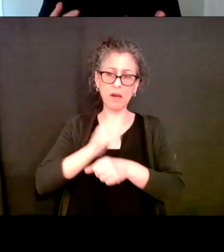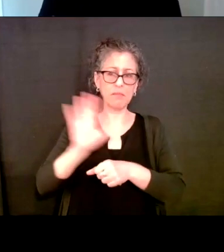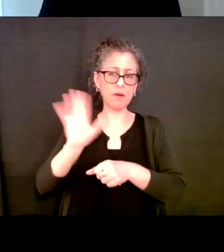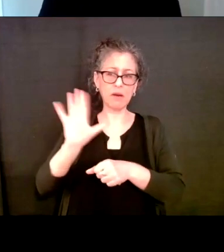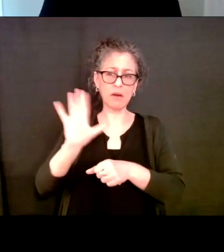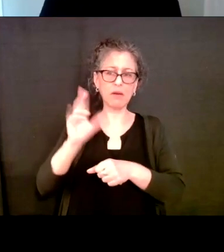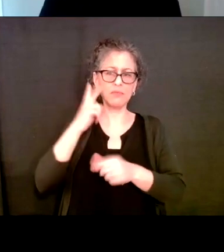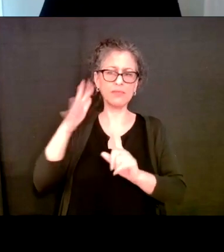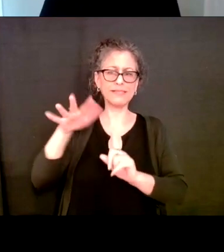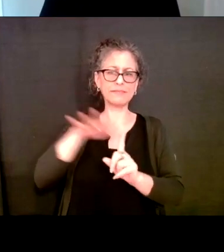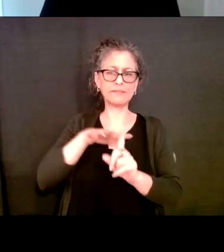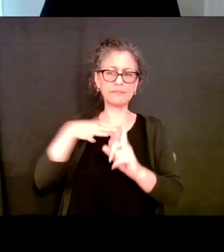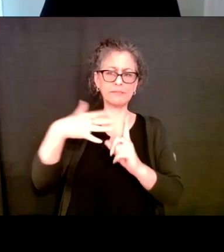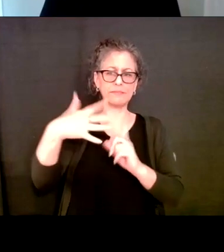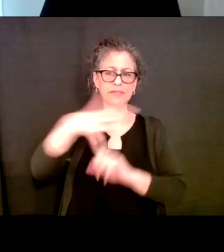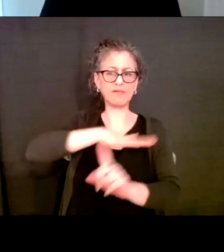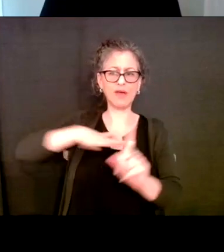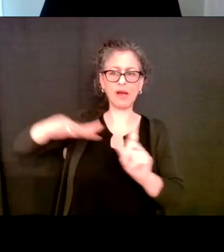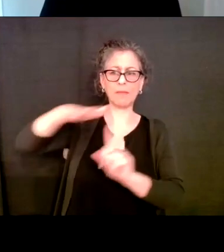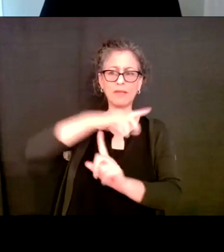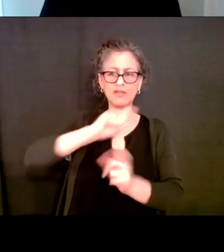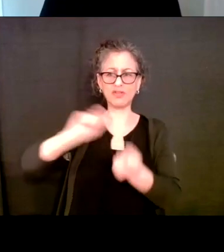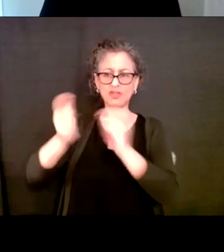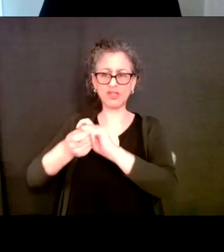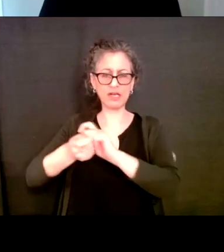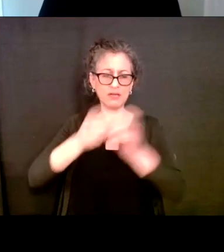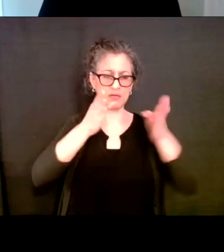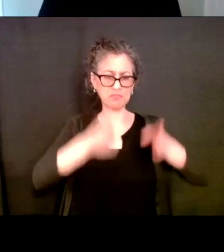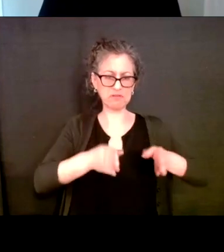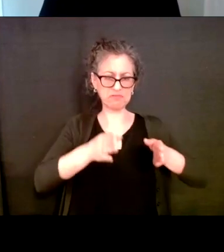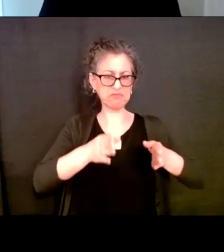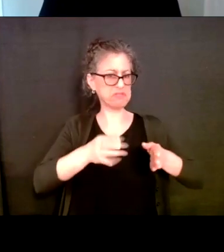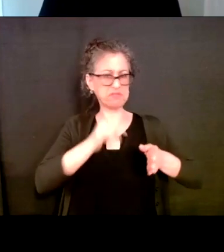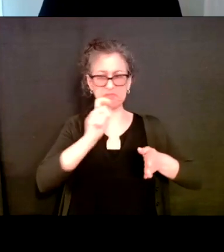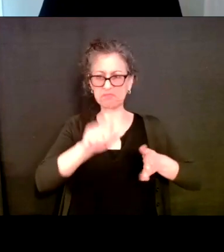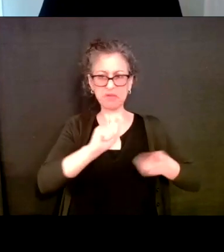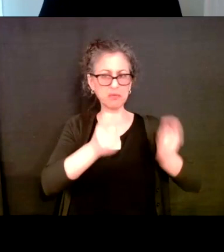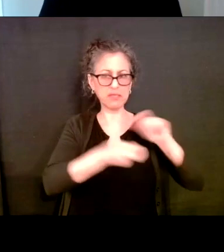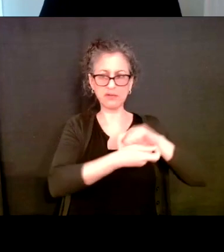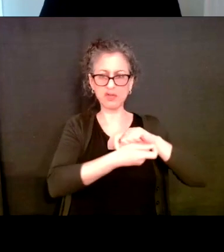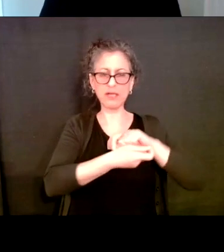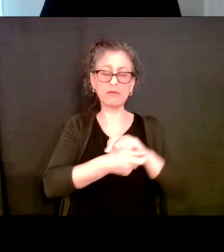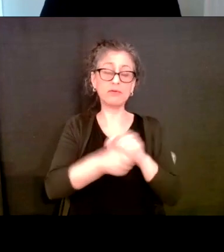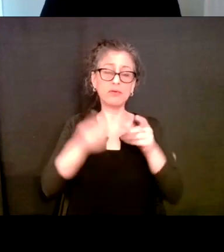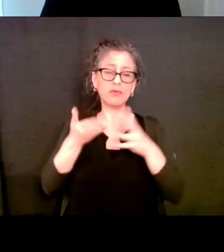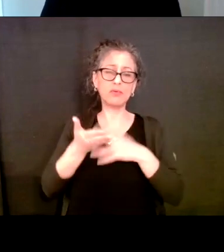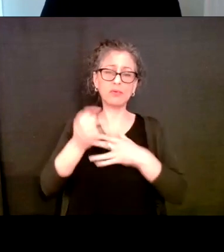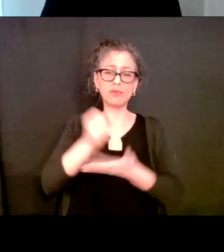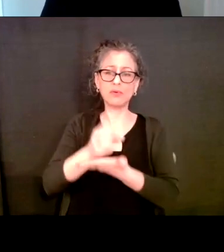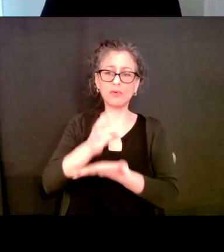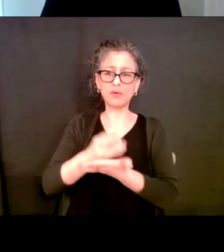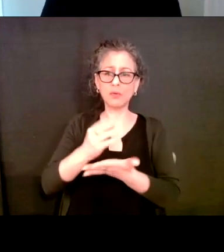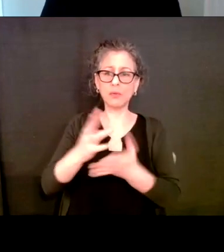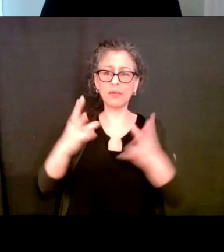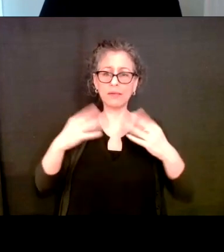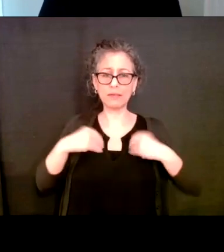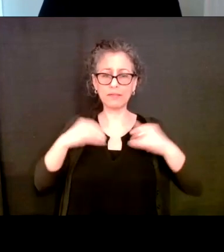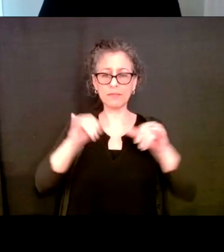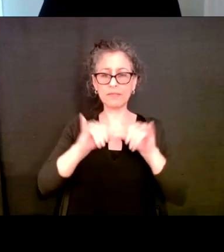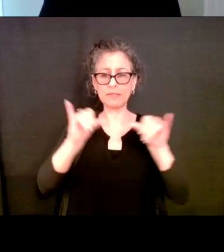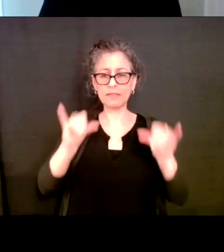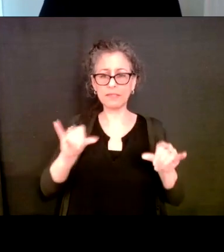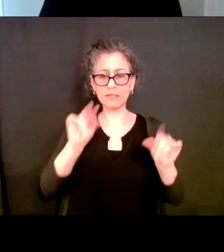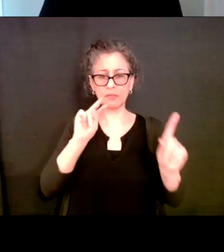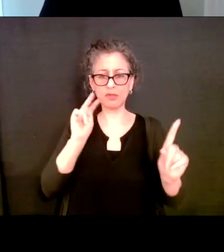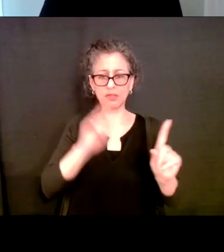the environment needs to be changed, not the person. Also, through social work, we take a systems perspective.